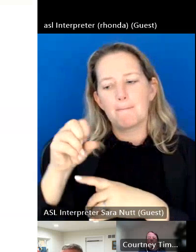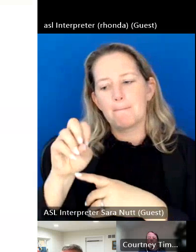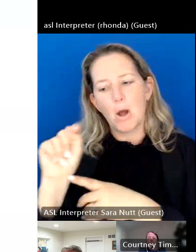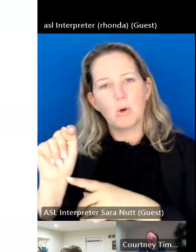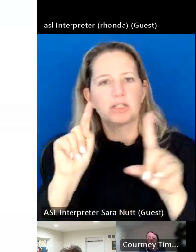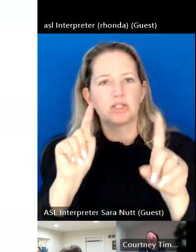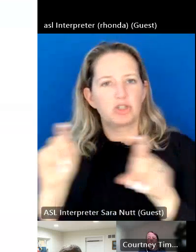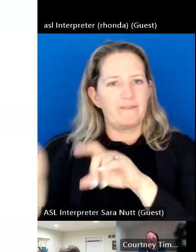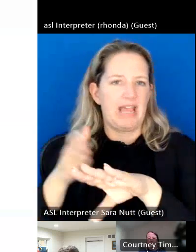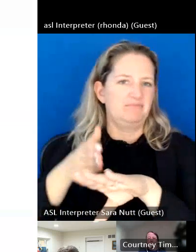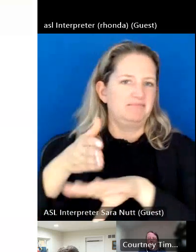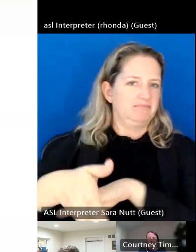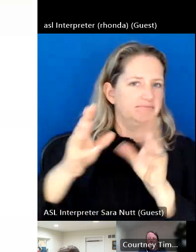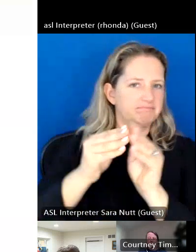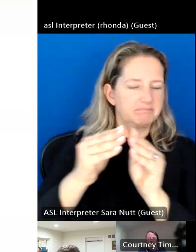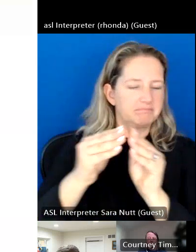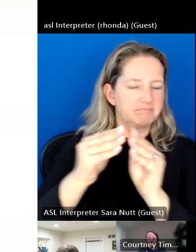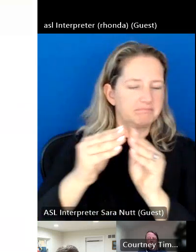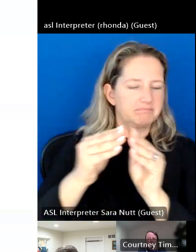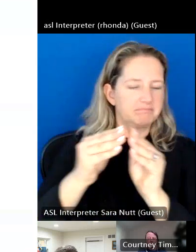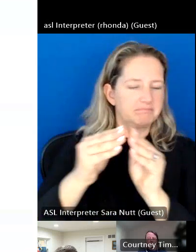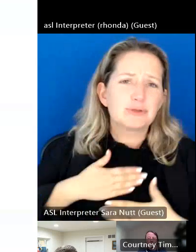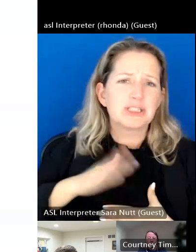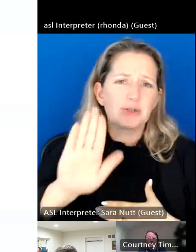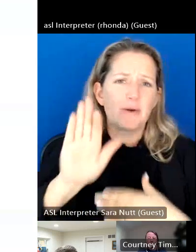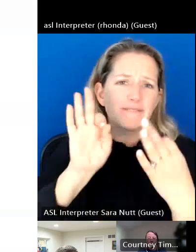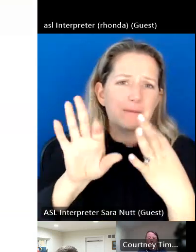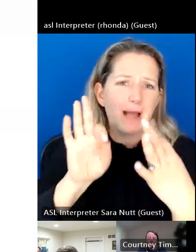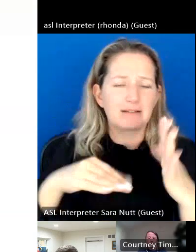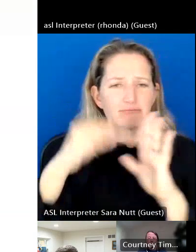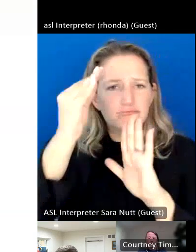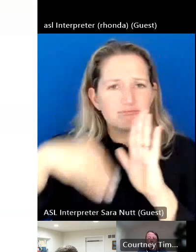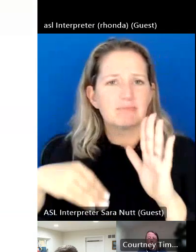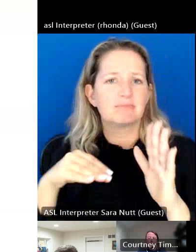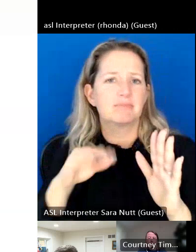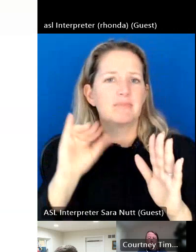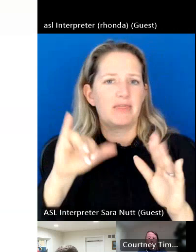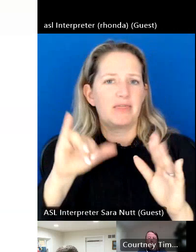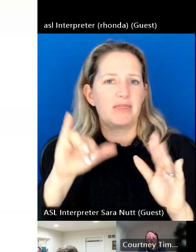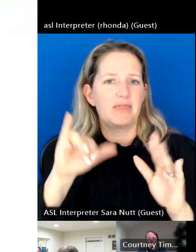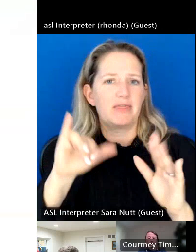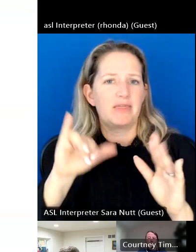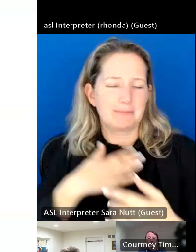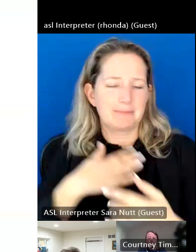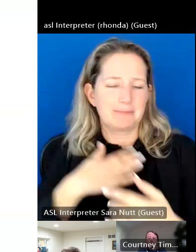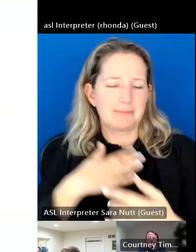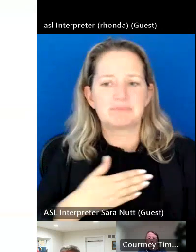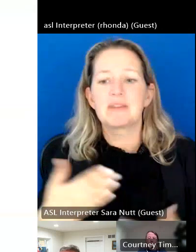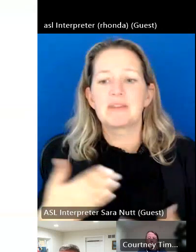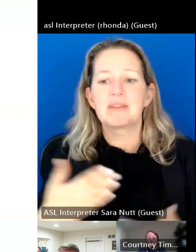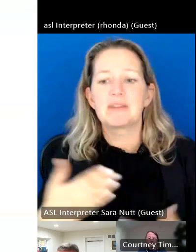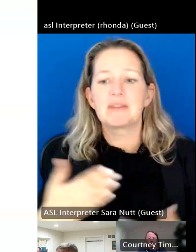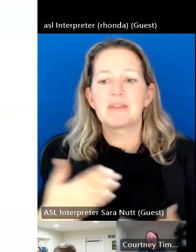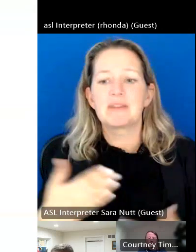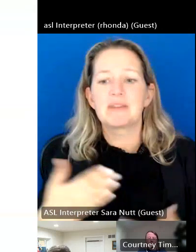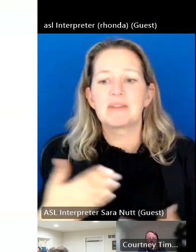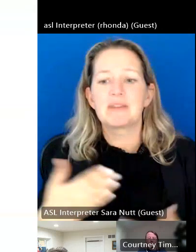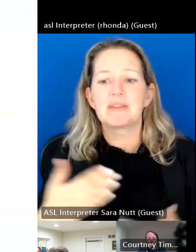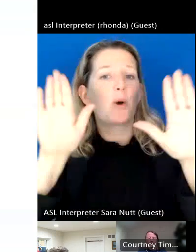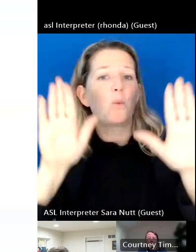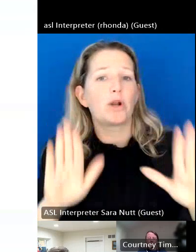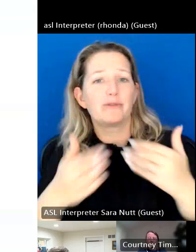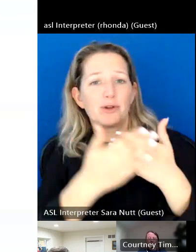forum, and we would greatly appreciate your feedback. I would like to say thank you again and have a wonderful rest of your